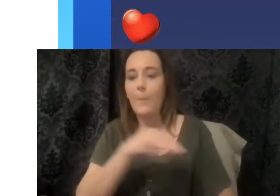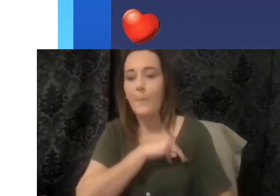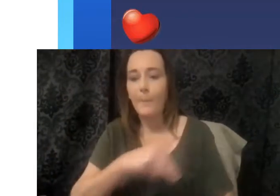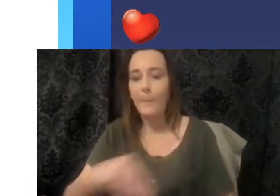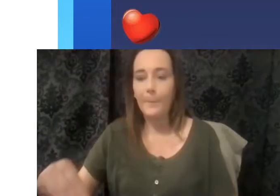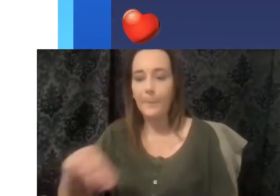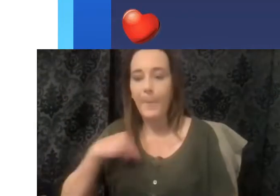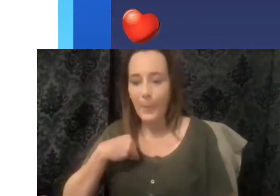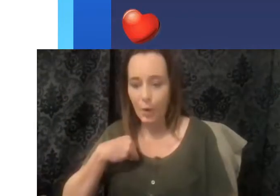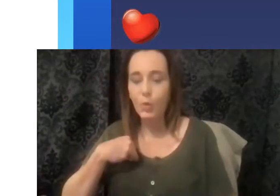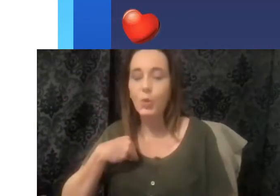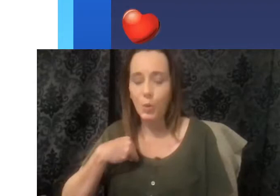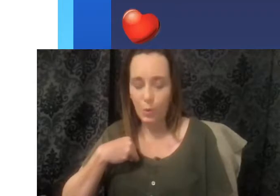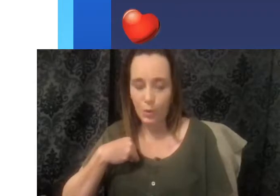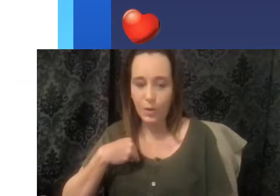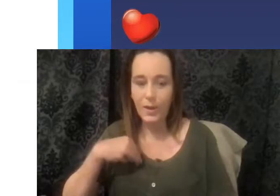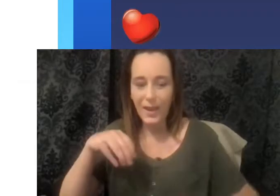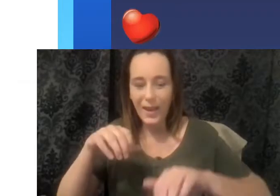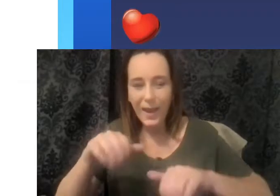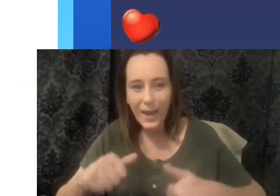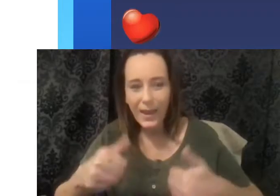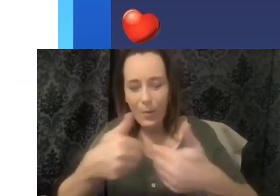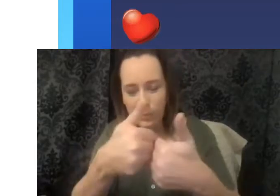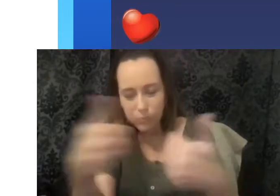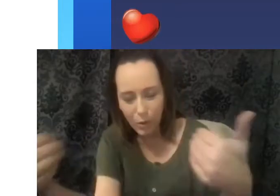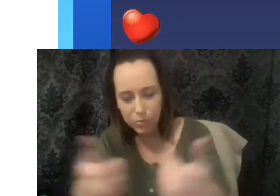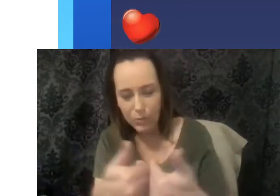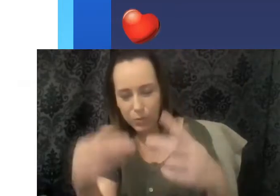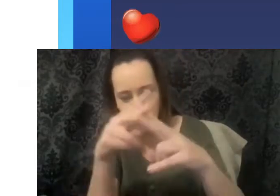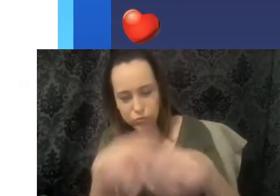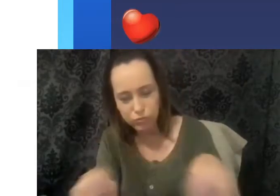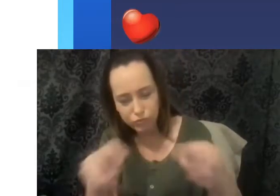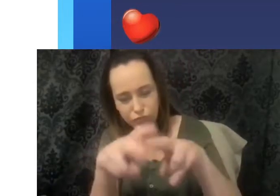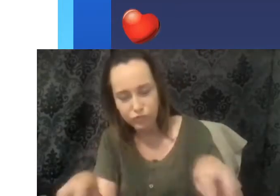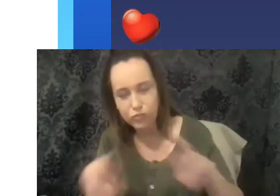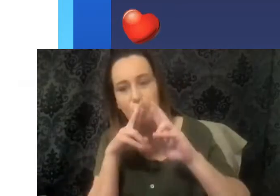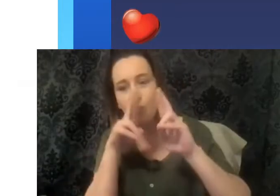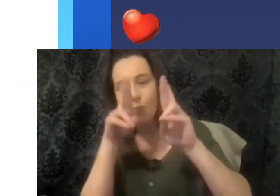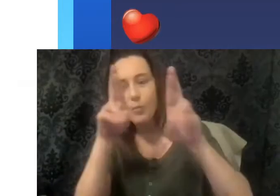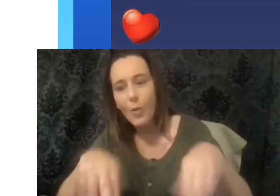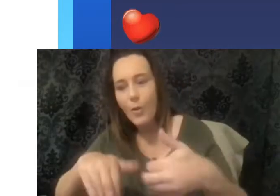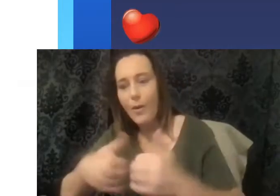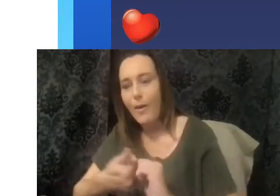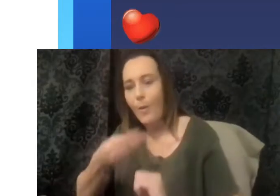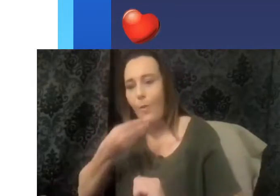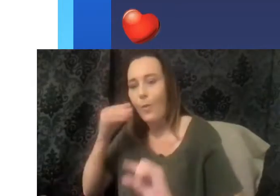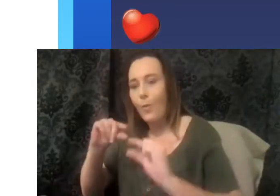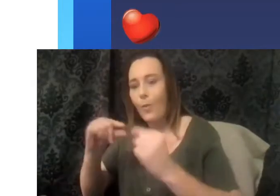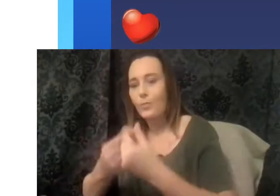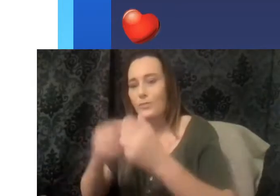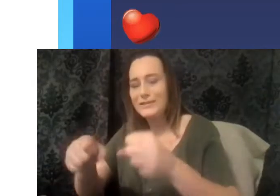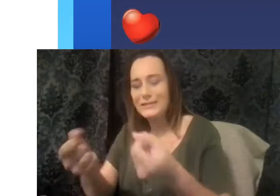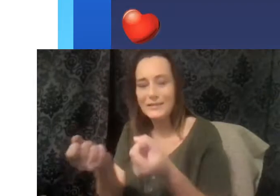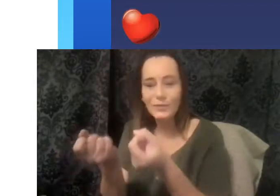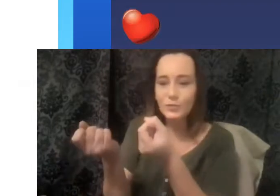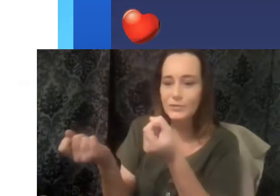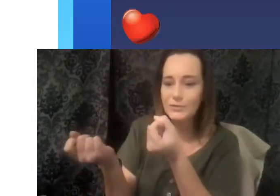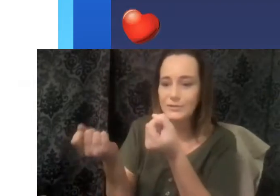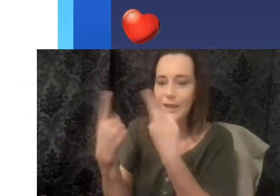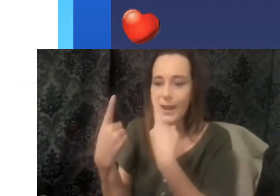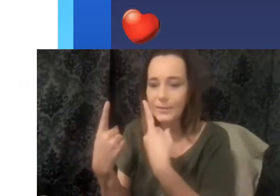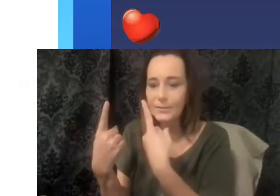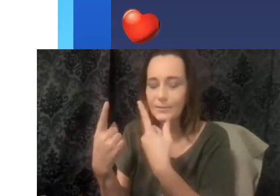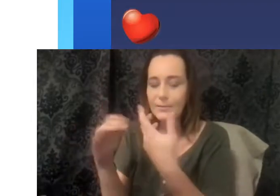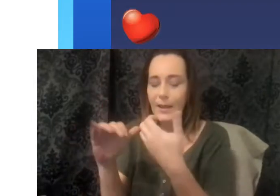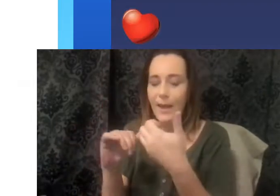being able to break those reports down in a way that our home groups understand. And here's the way that our